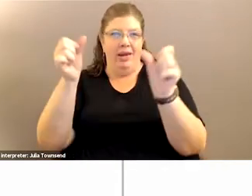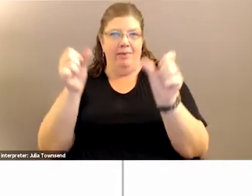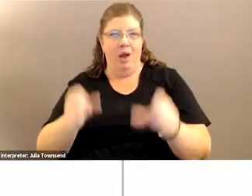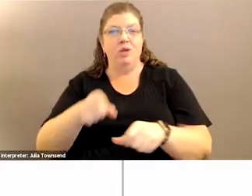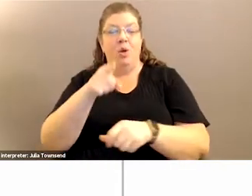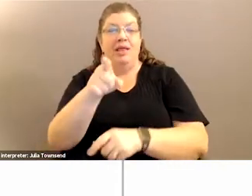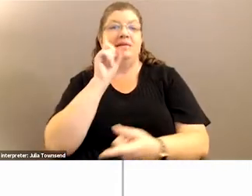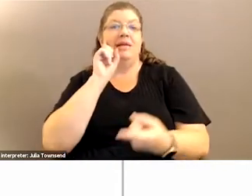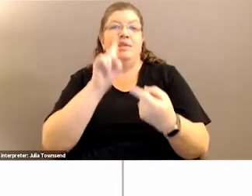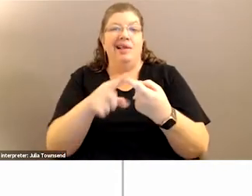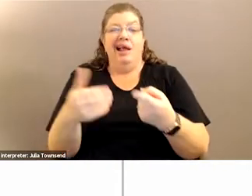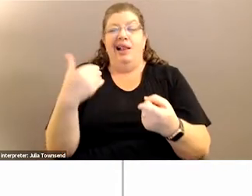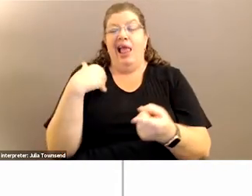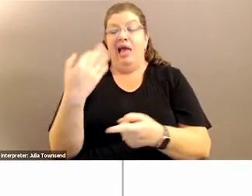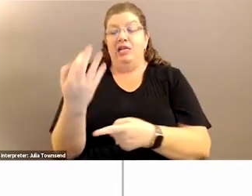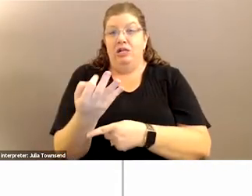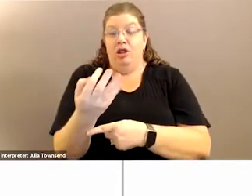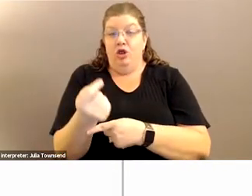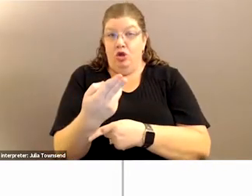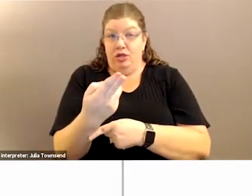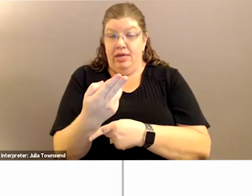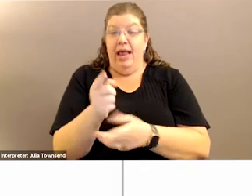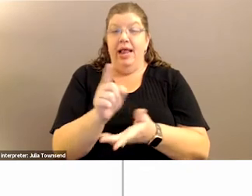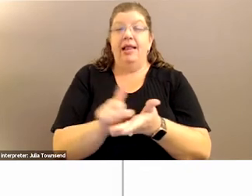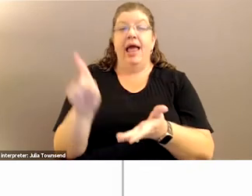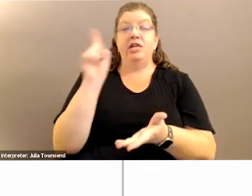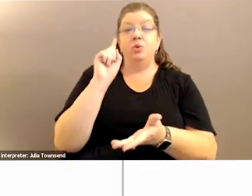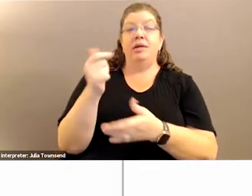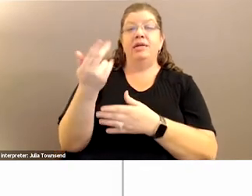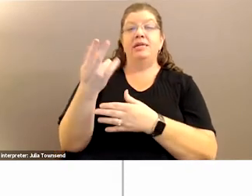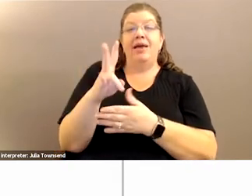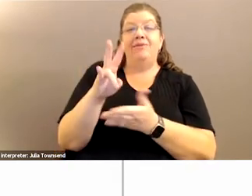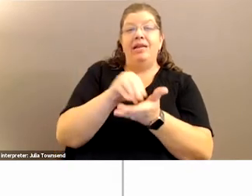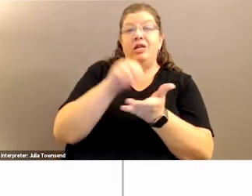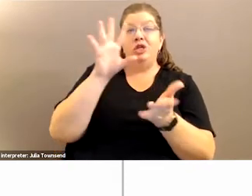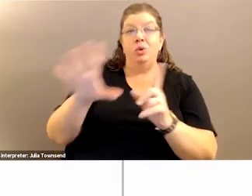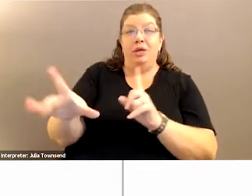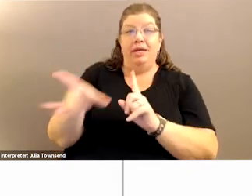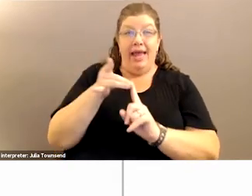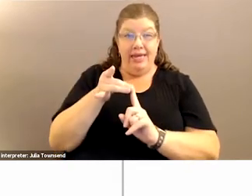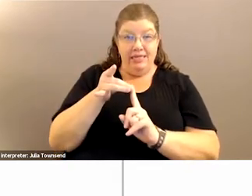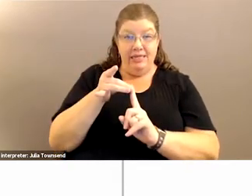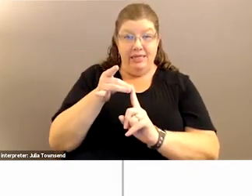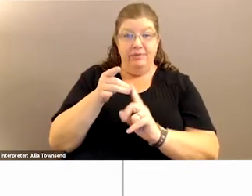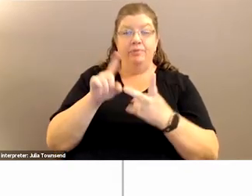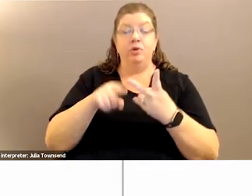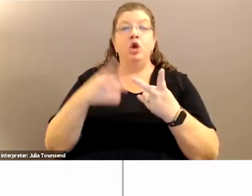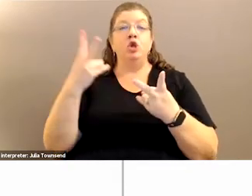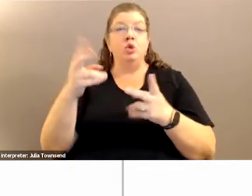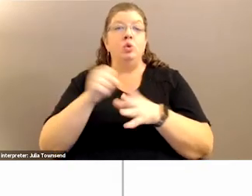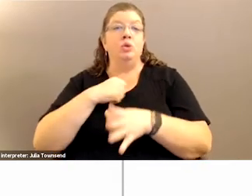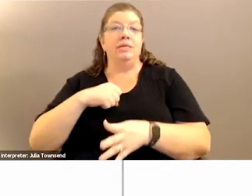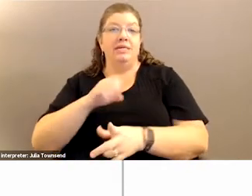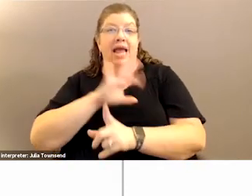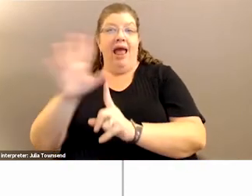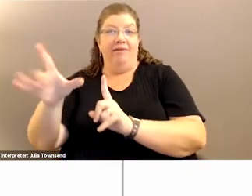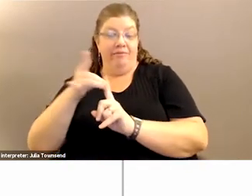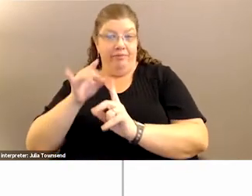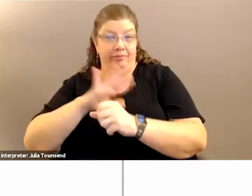thursday we had last week 17 student cases two staff cases